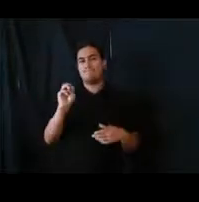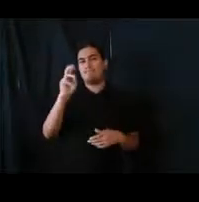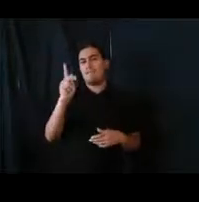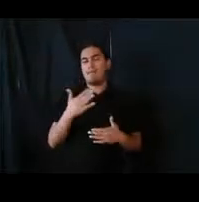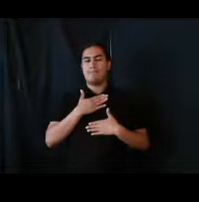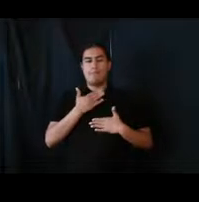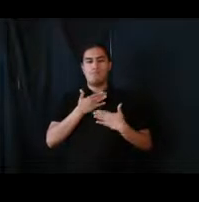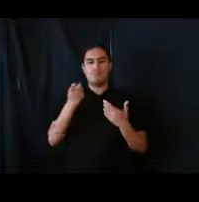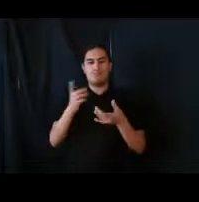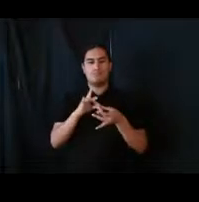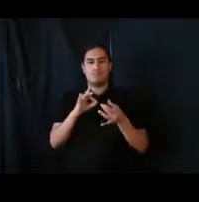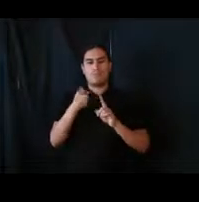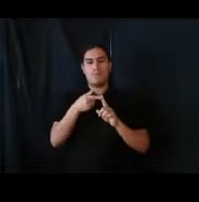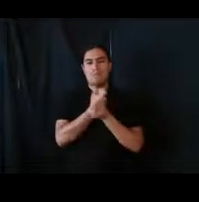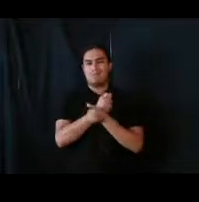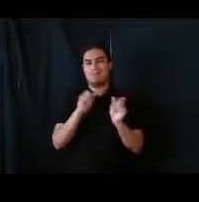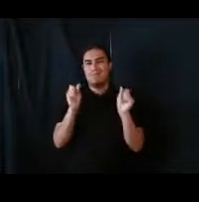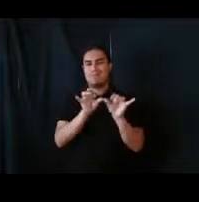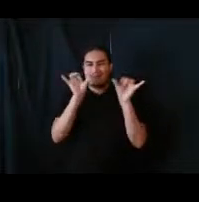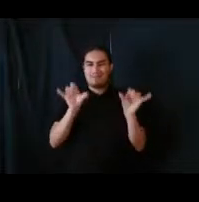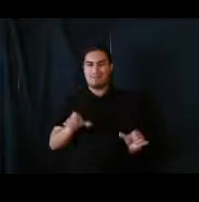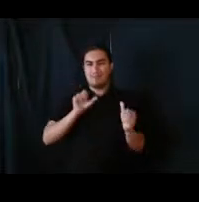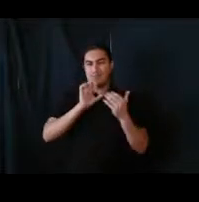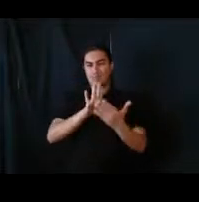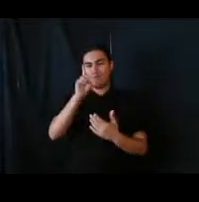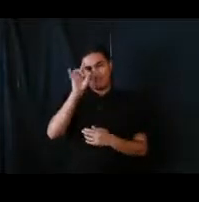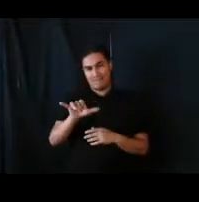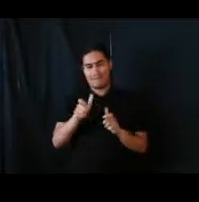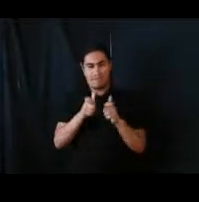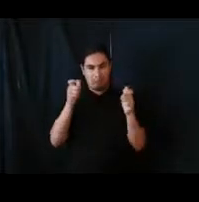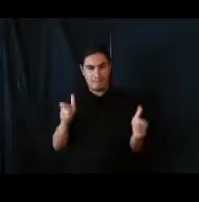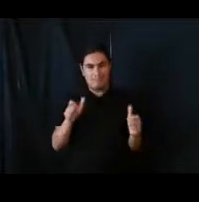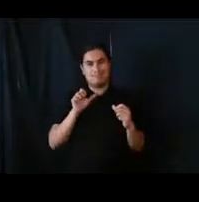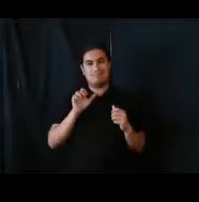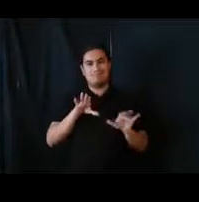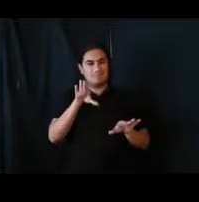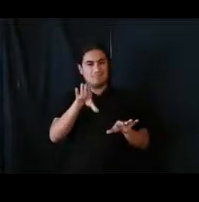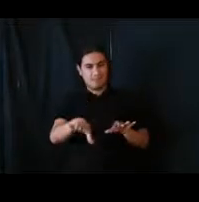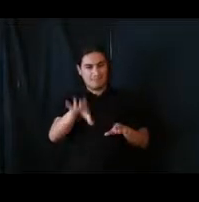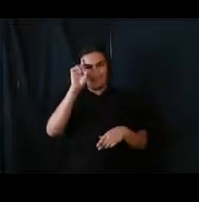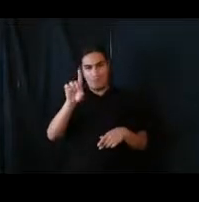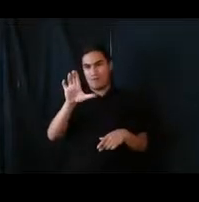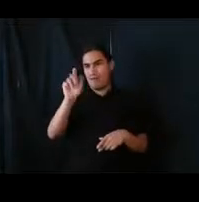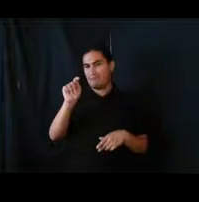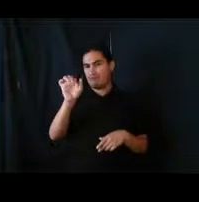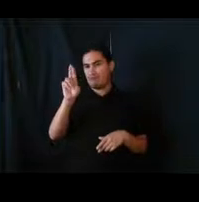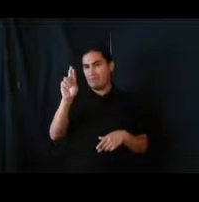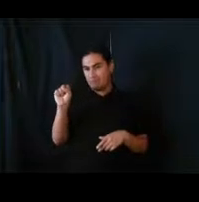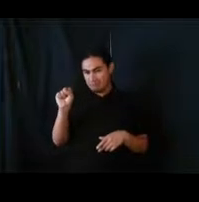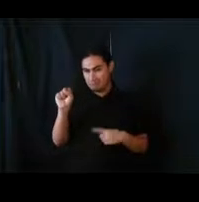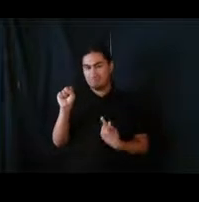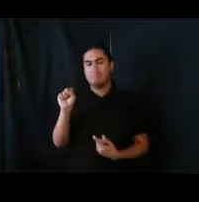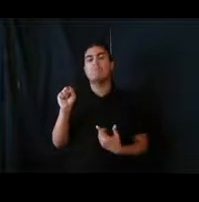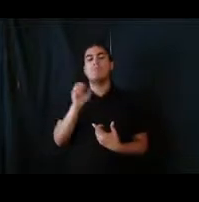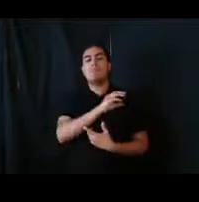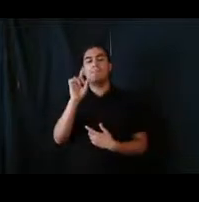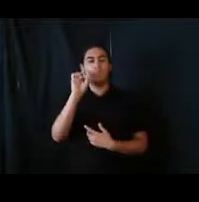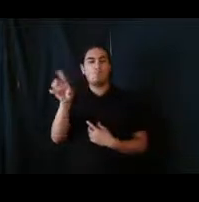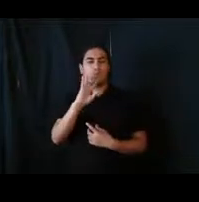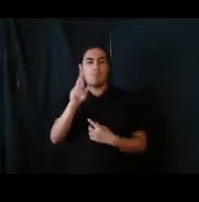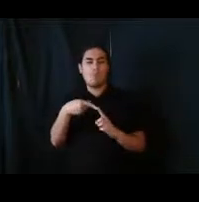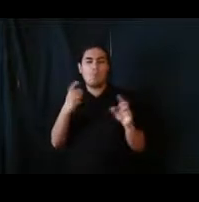the safe systems approach i think that's something that's a big step for caltrans and i think uh like you're talking about the